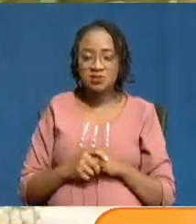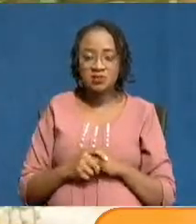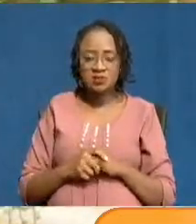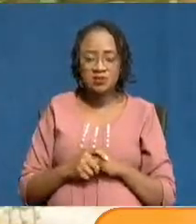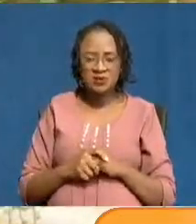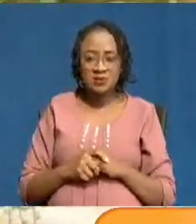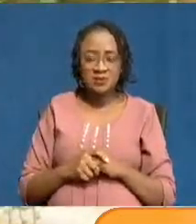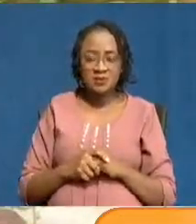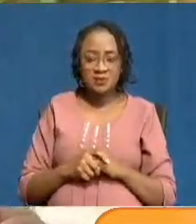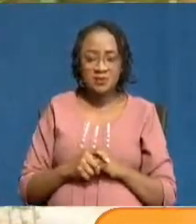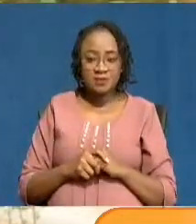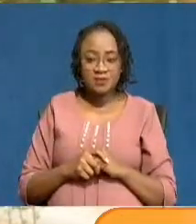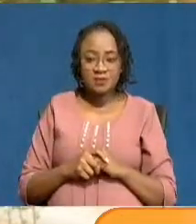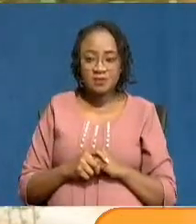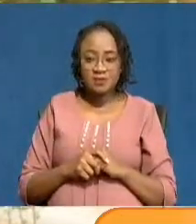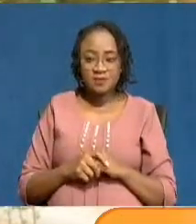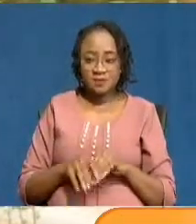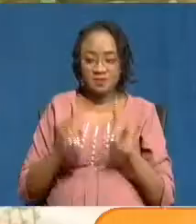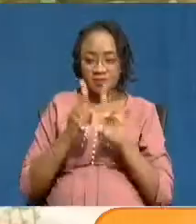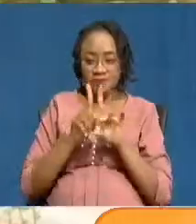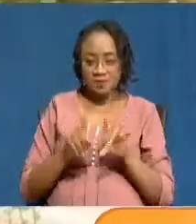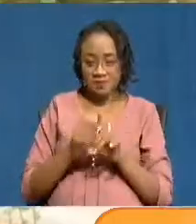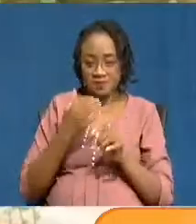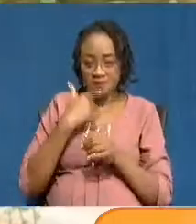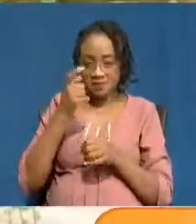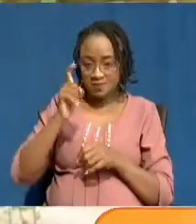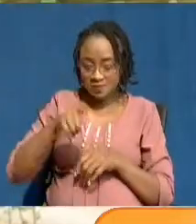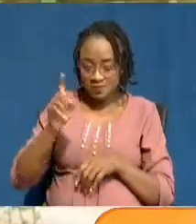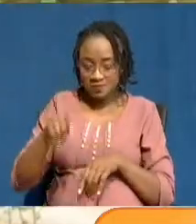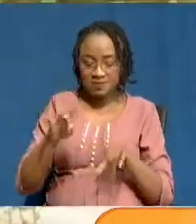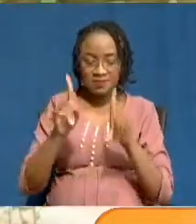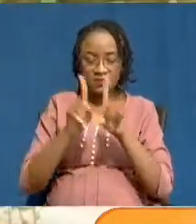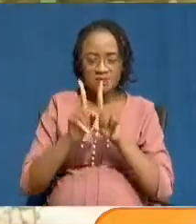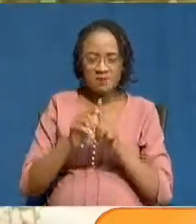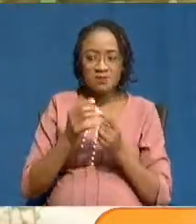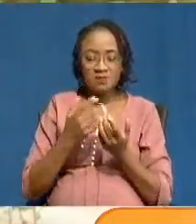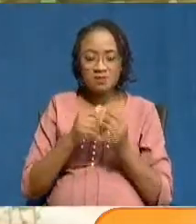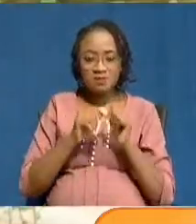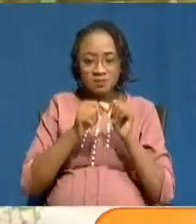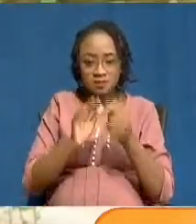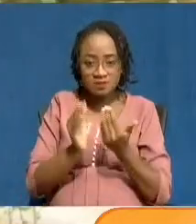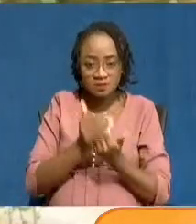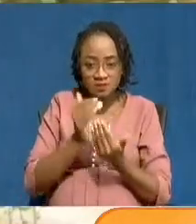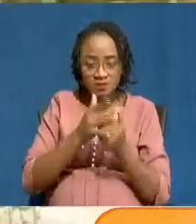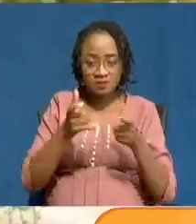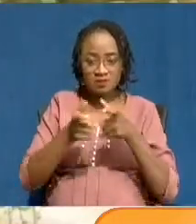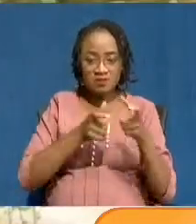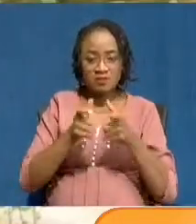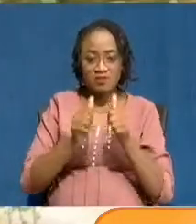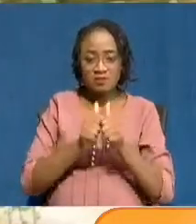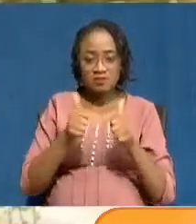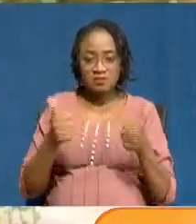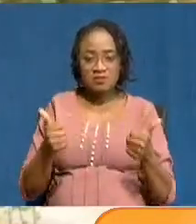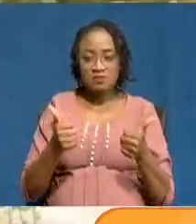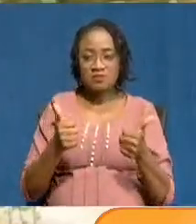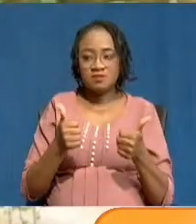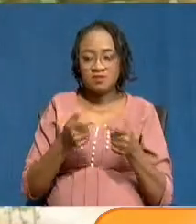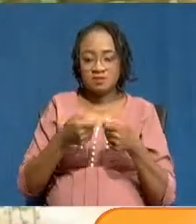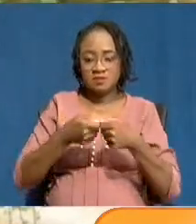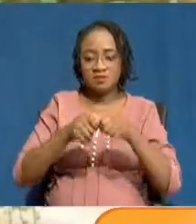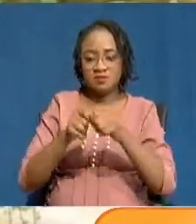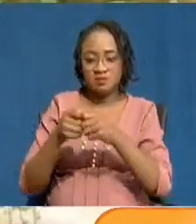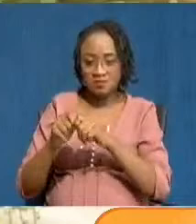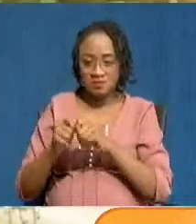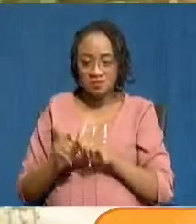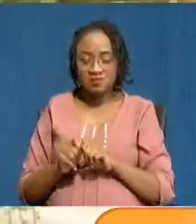labor in terms of weeding, and also in terms of maintaining, controlling pests and diseases.